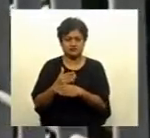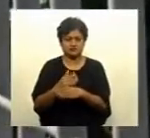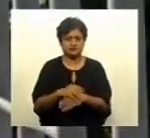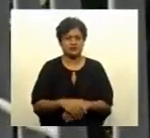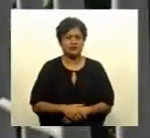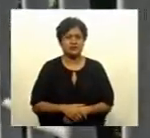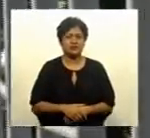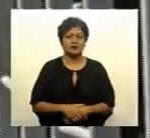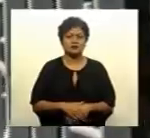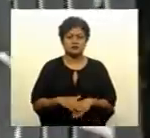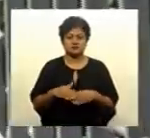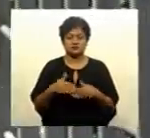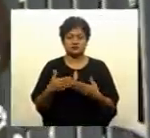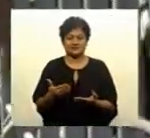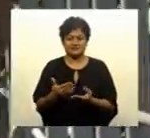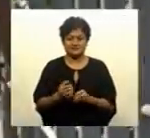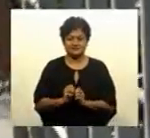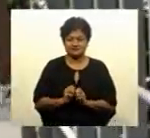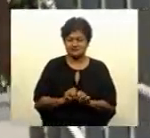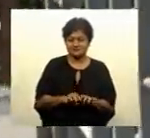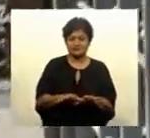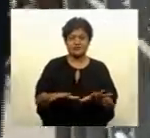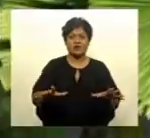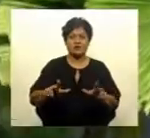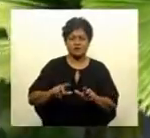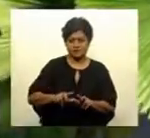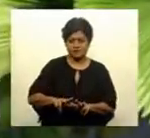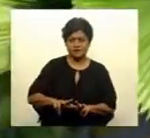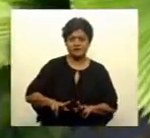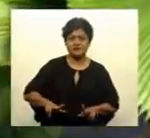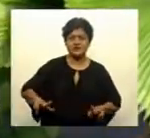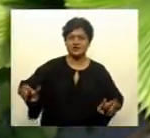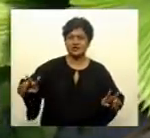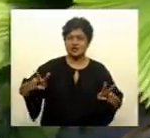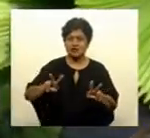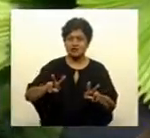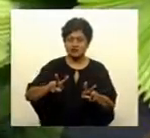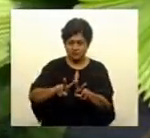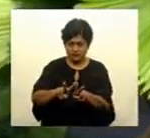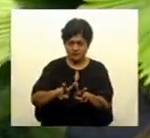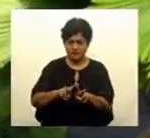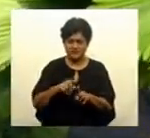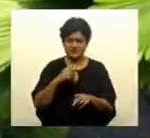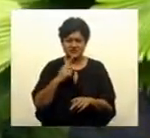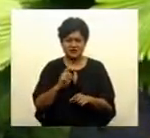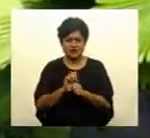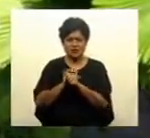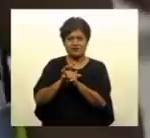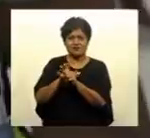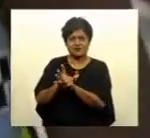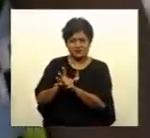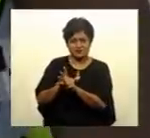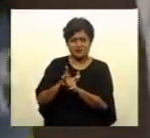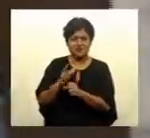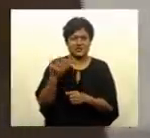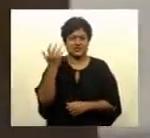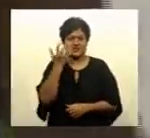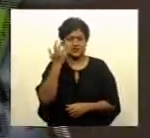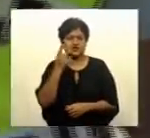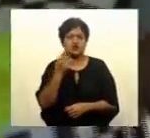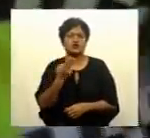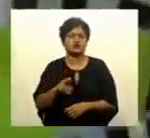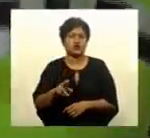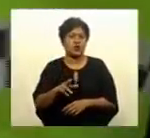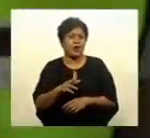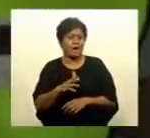is now becoming widespread in Viti Levu, even the law enforcement fears the risk COVID poses on their operations. We are also looking